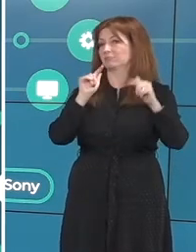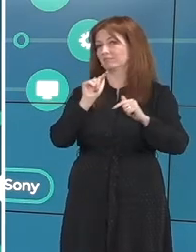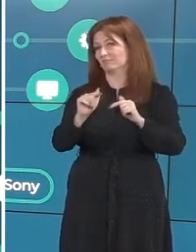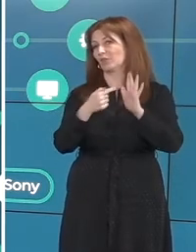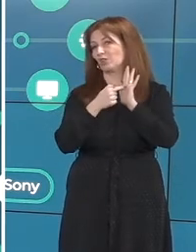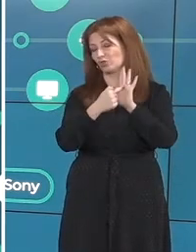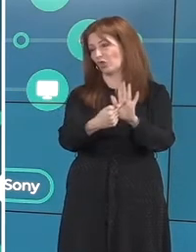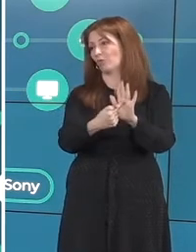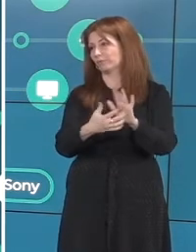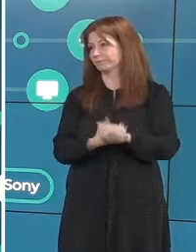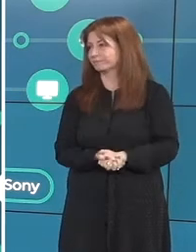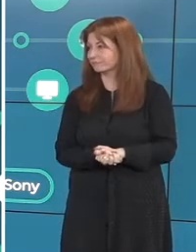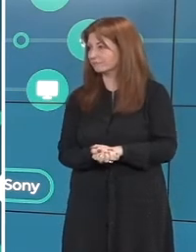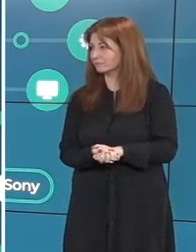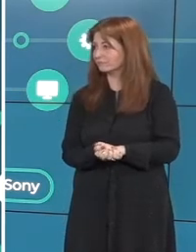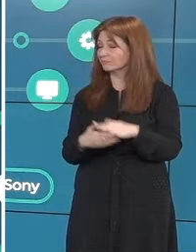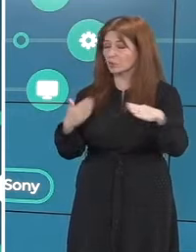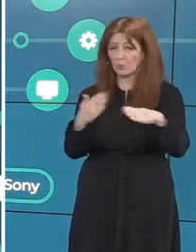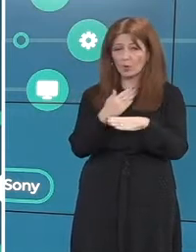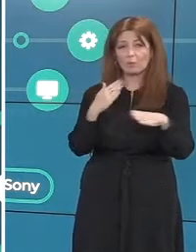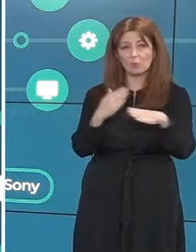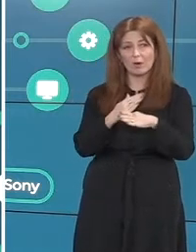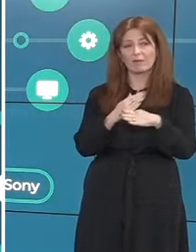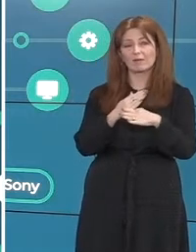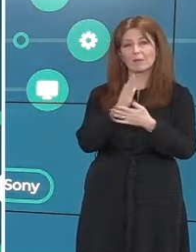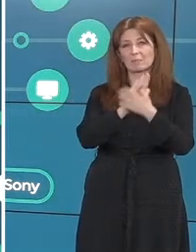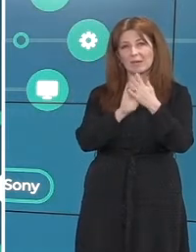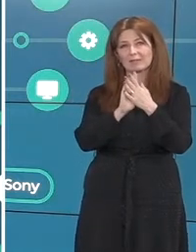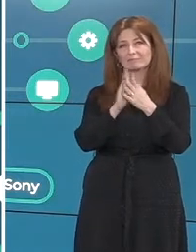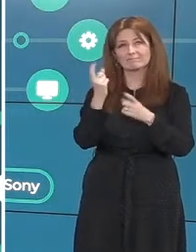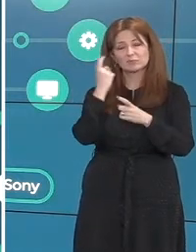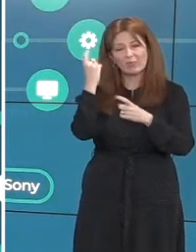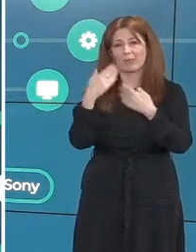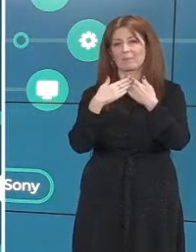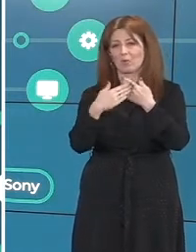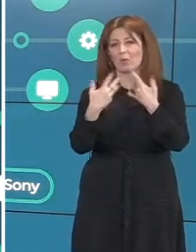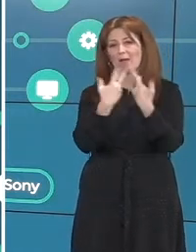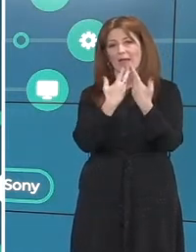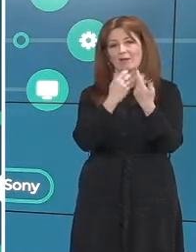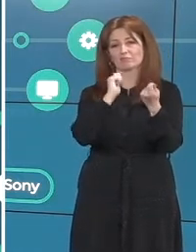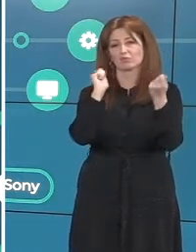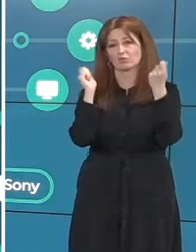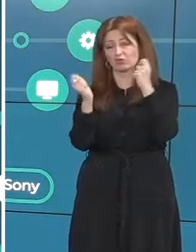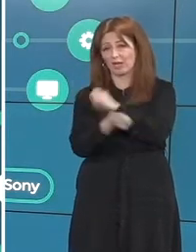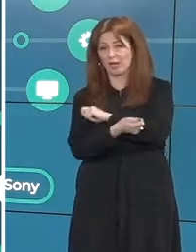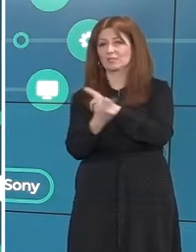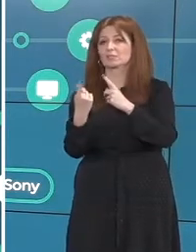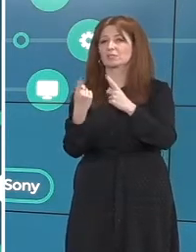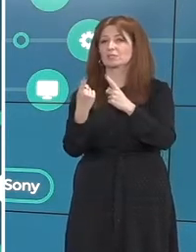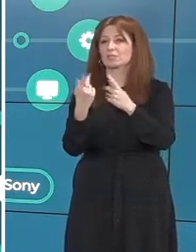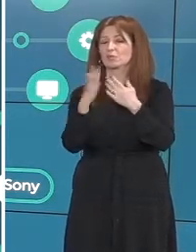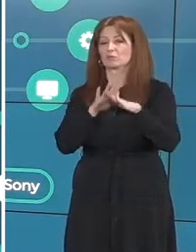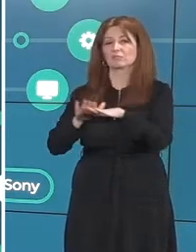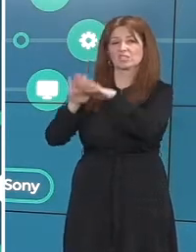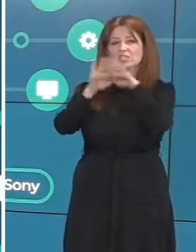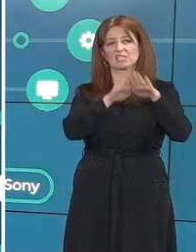bring. So again, lots of work to stretch our thinking over how we change, not just a standard single approach over